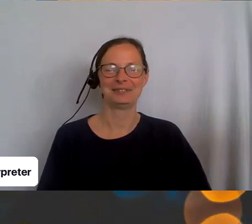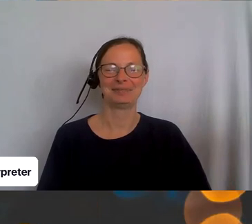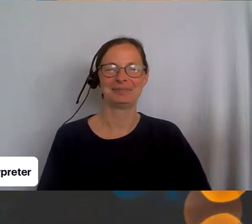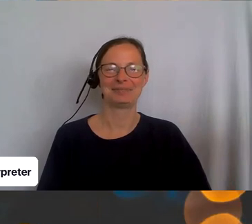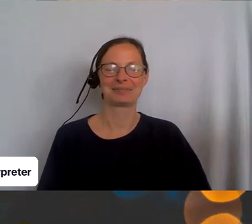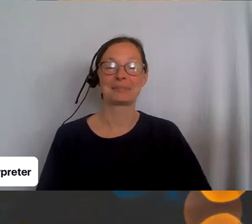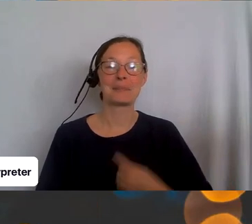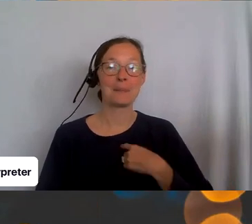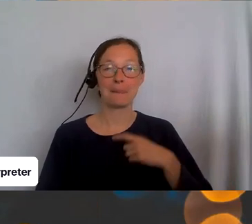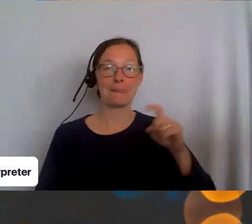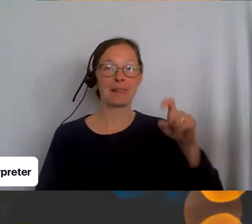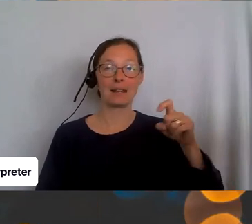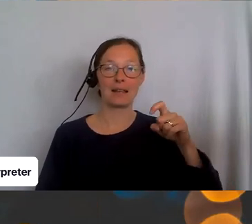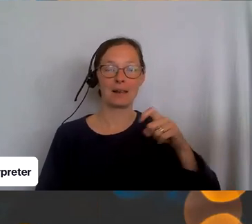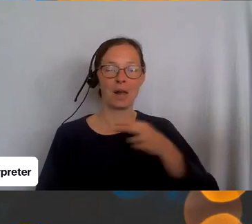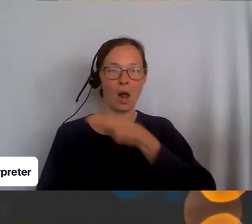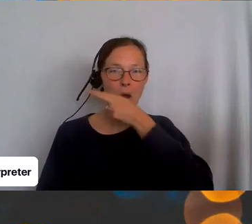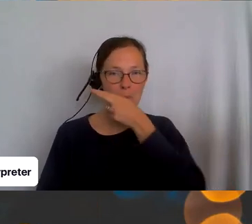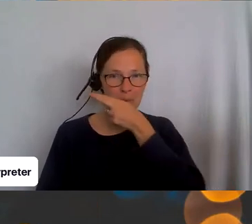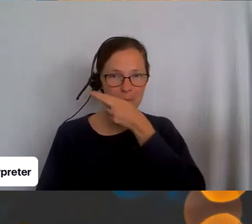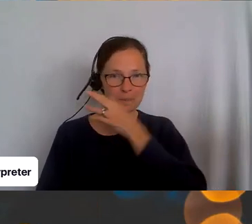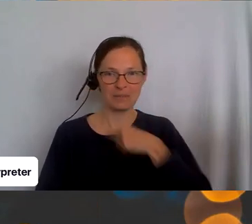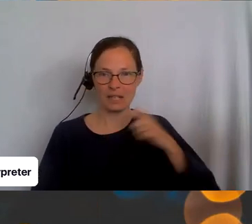I just need a pipe and a staff.